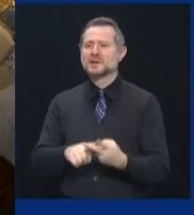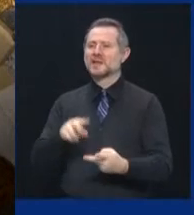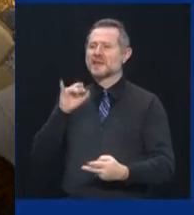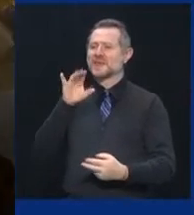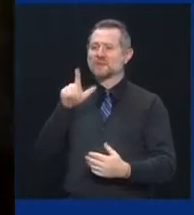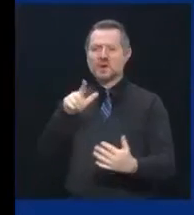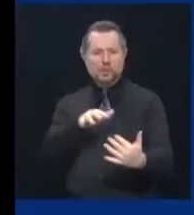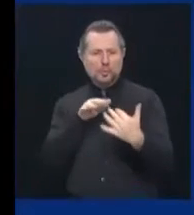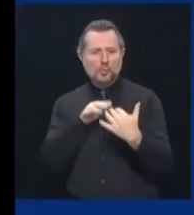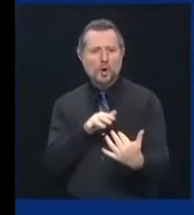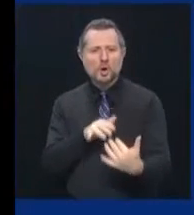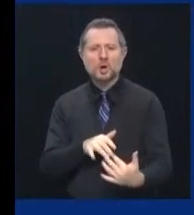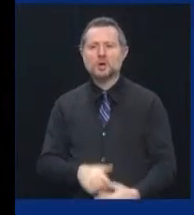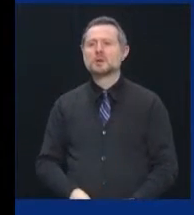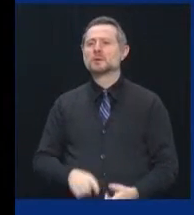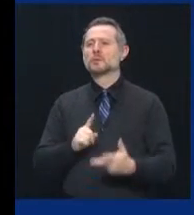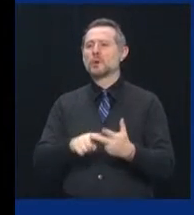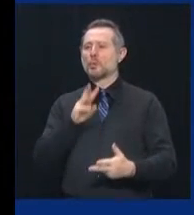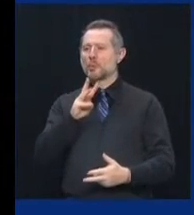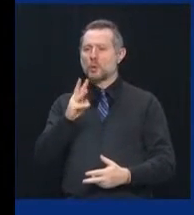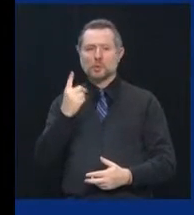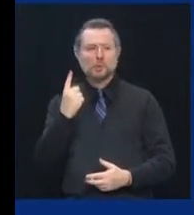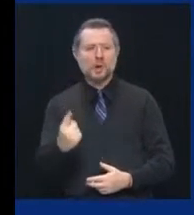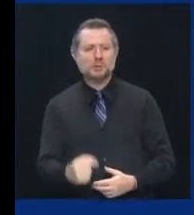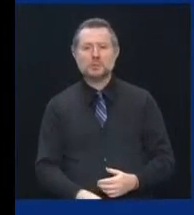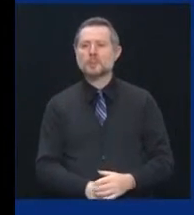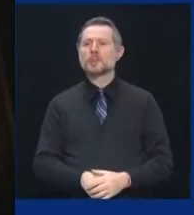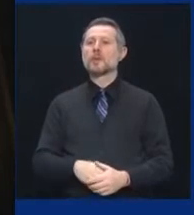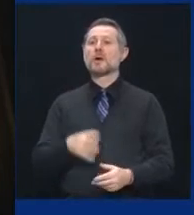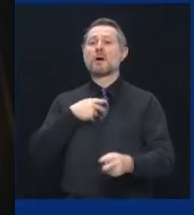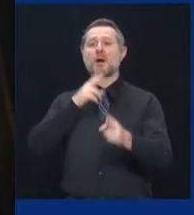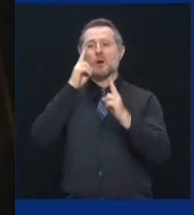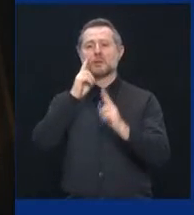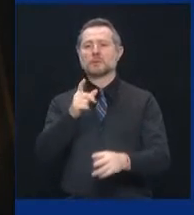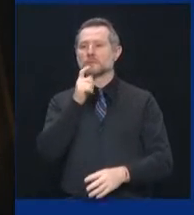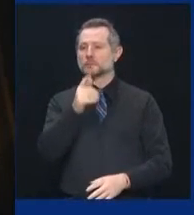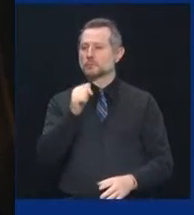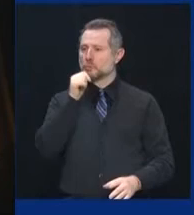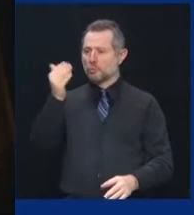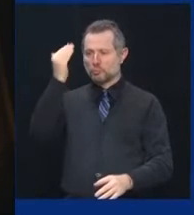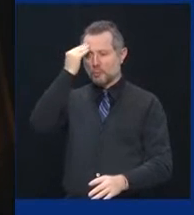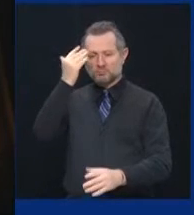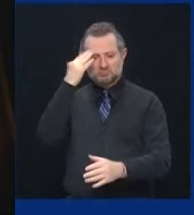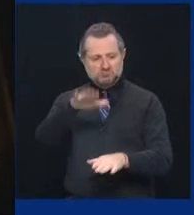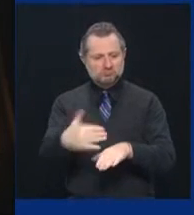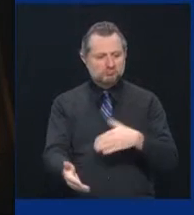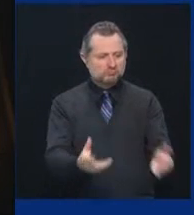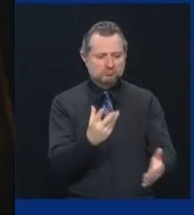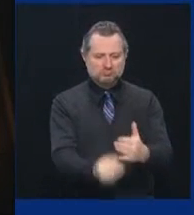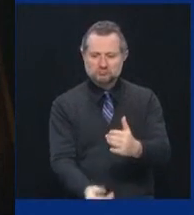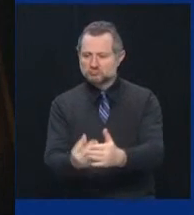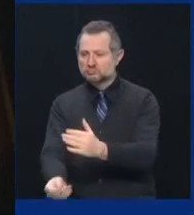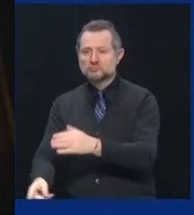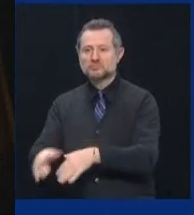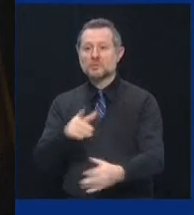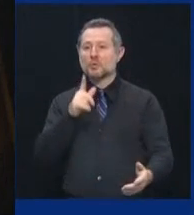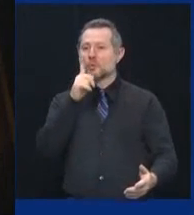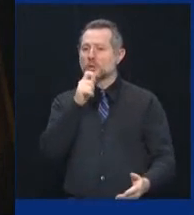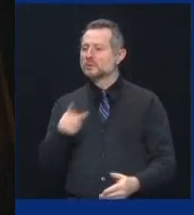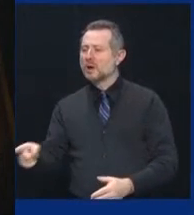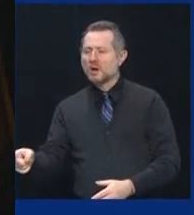I. It honors the unknown soldier, also reminding us today of our lost frontline